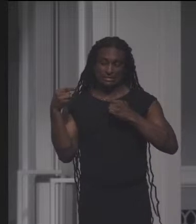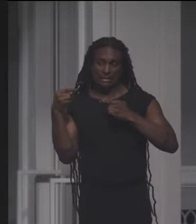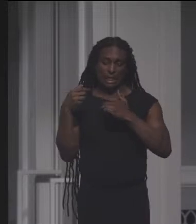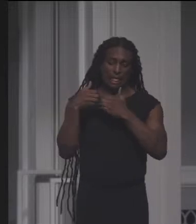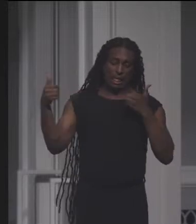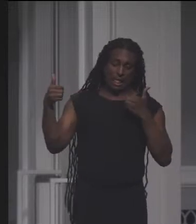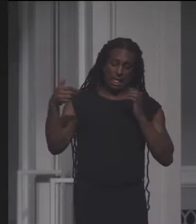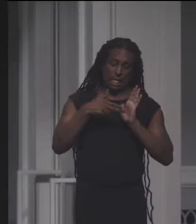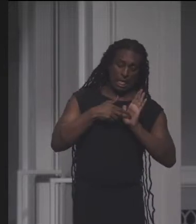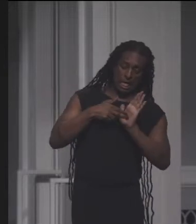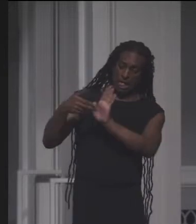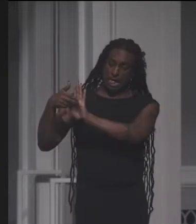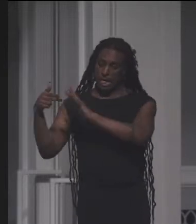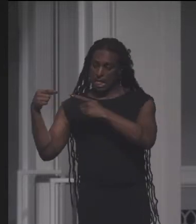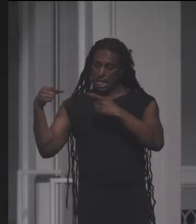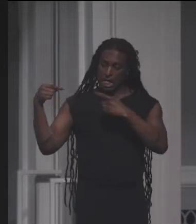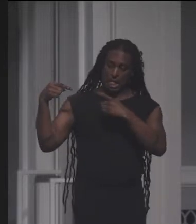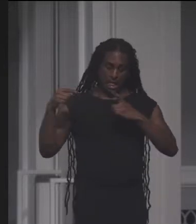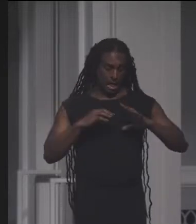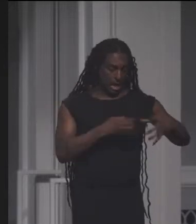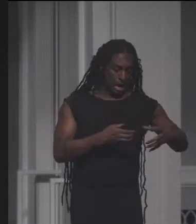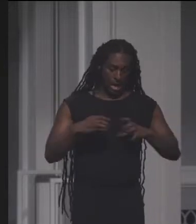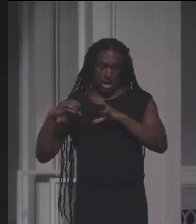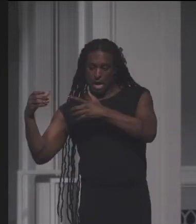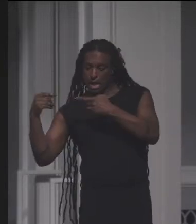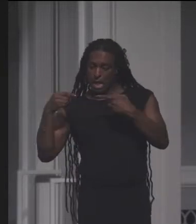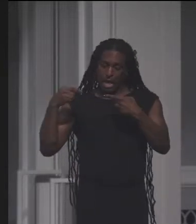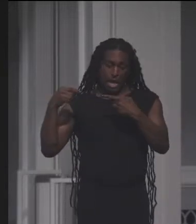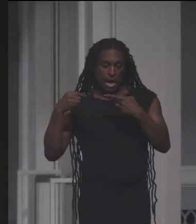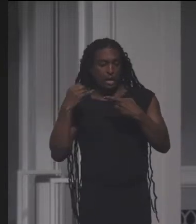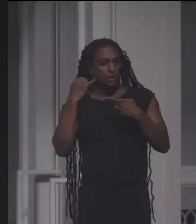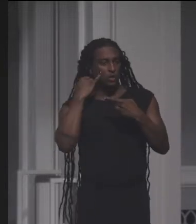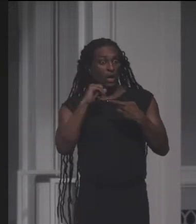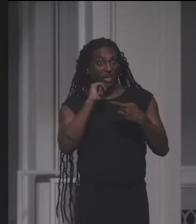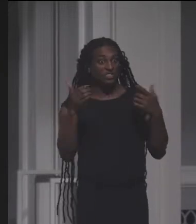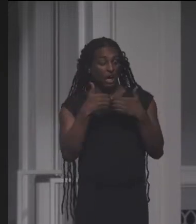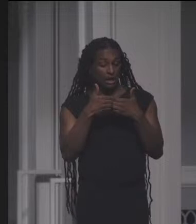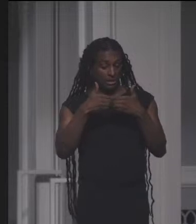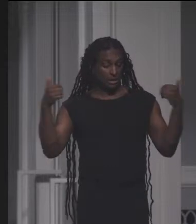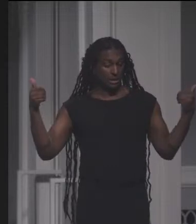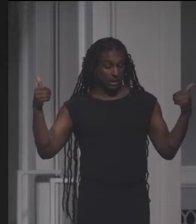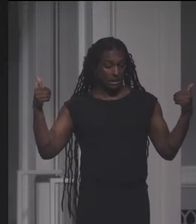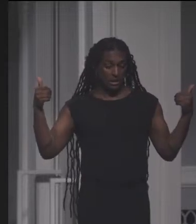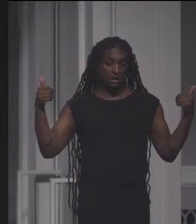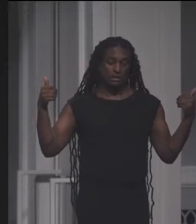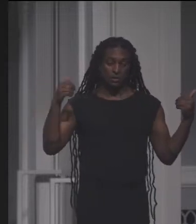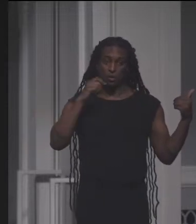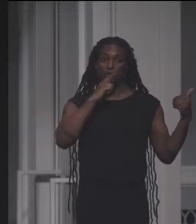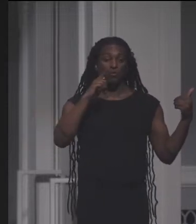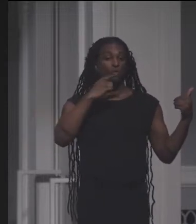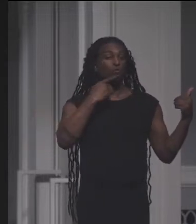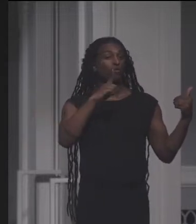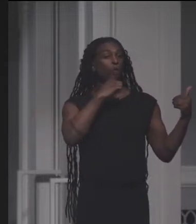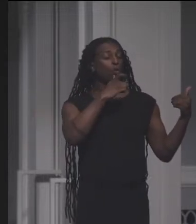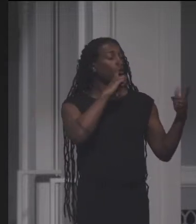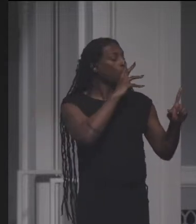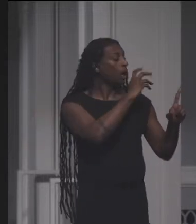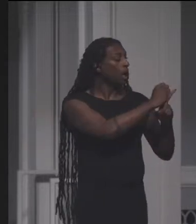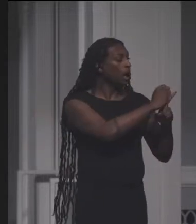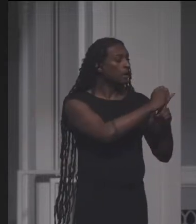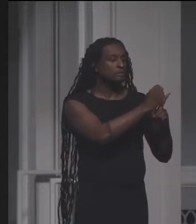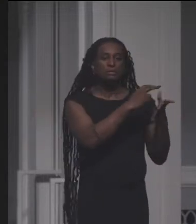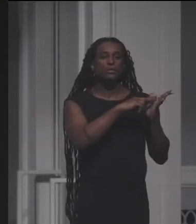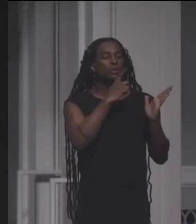an us and them on lines of sexuality, then you don't need an identity for it.